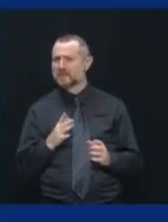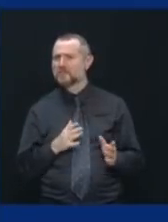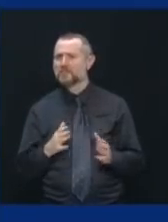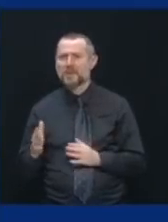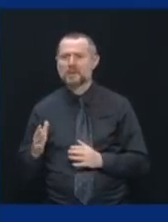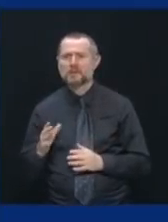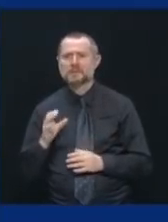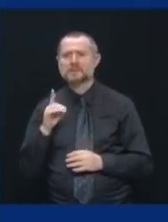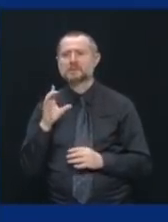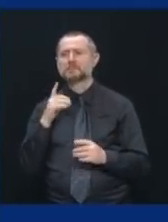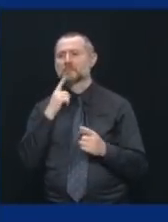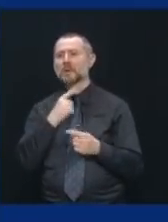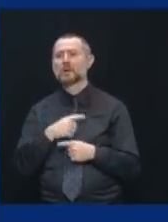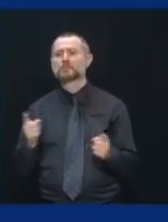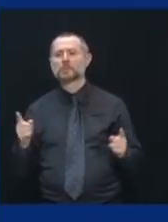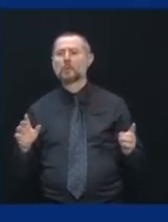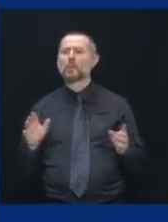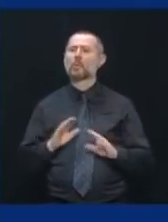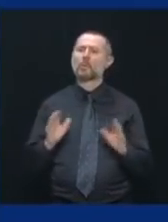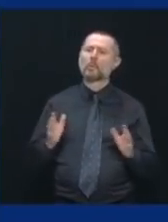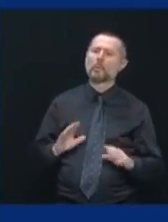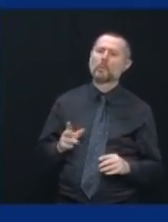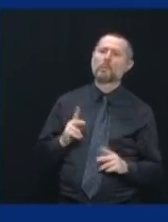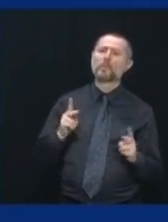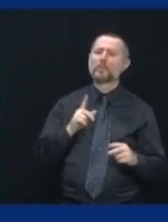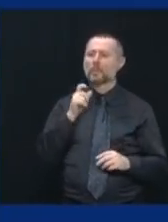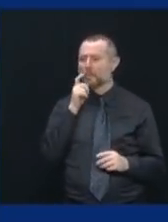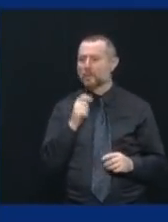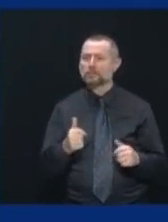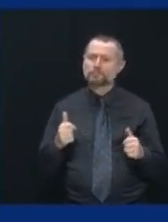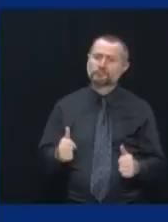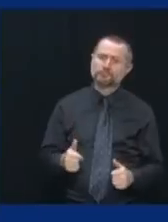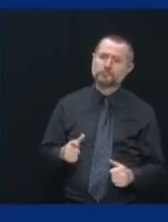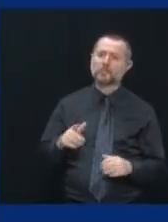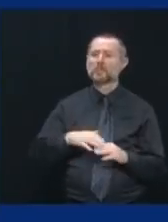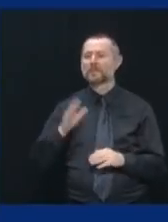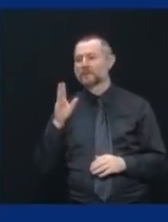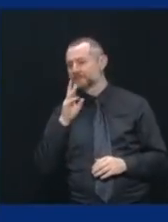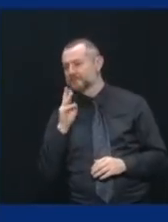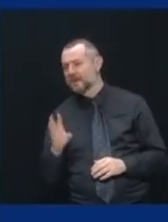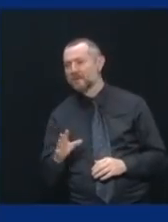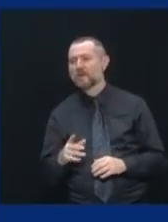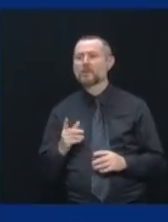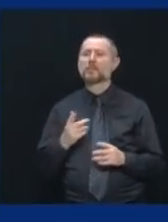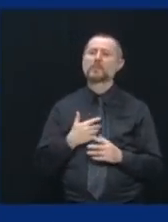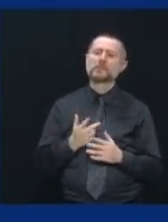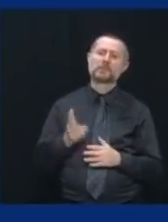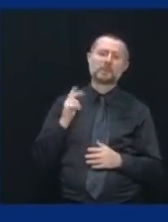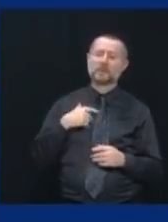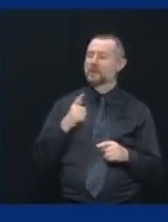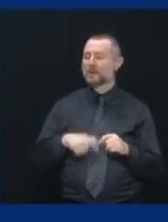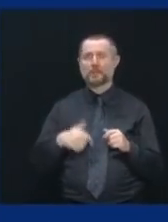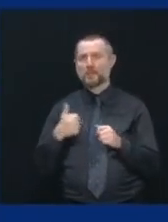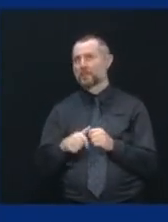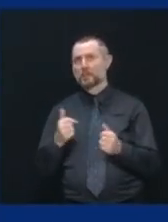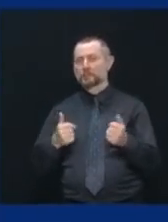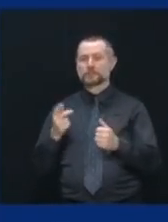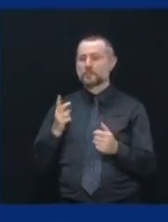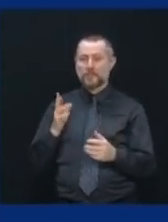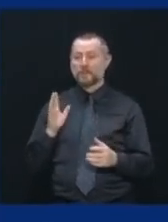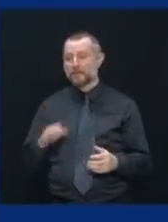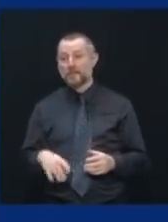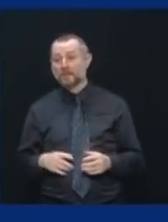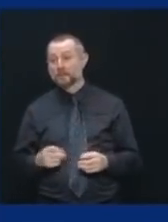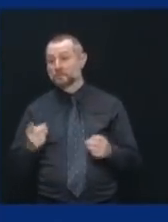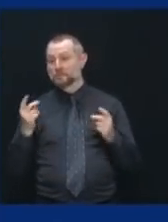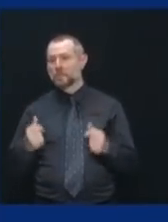out and announced you should do immunocompromised and 65 plus. Maybe it was 3 weeks ago. The days all run together. But immediately the public and the press says,